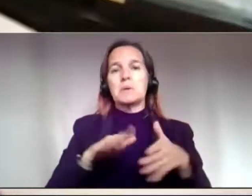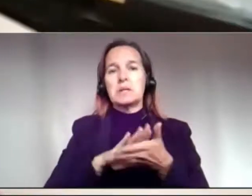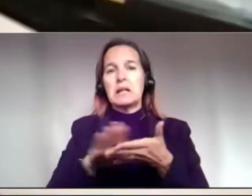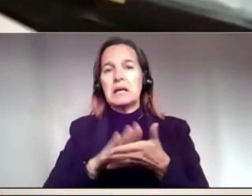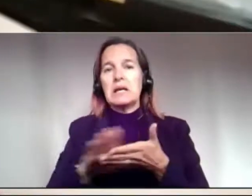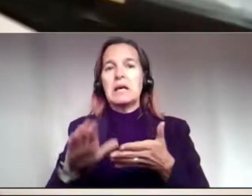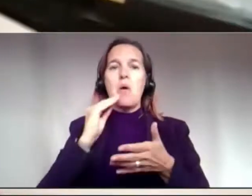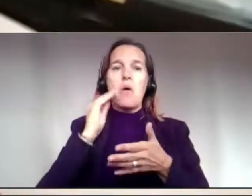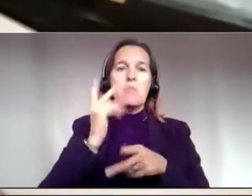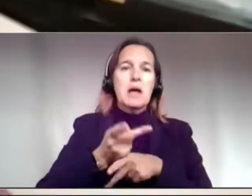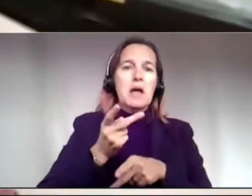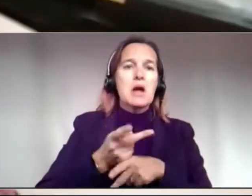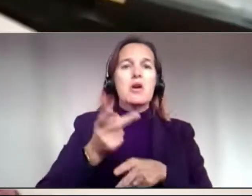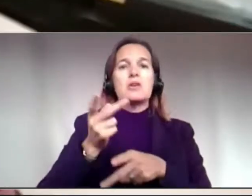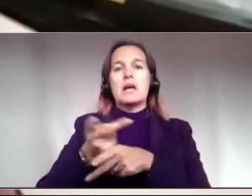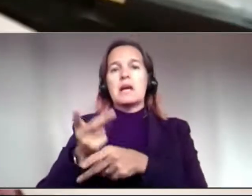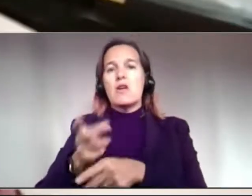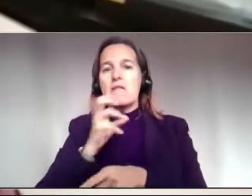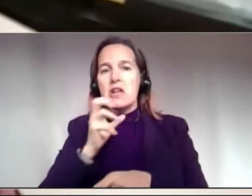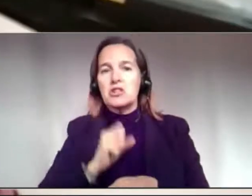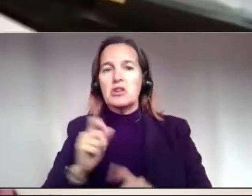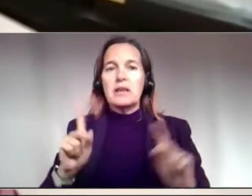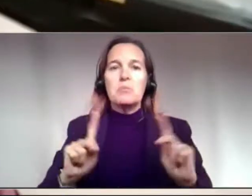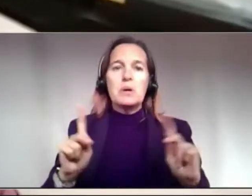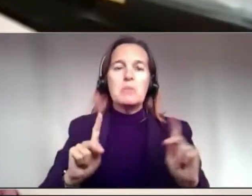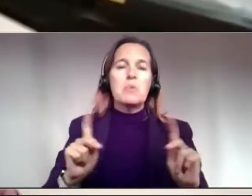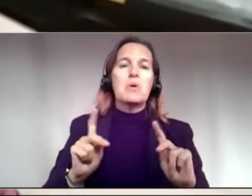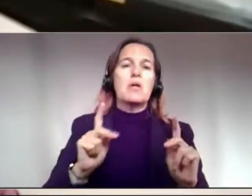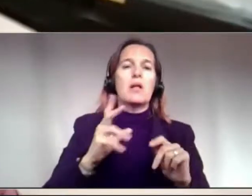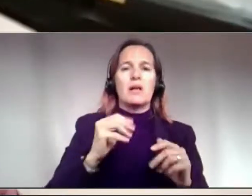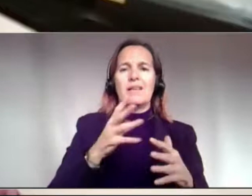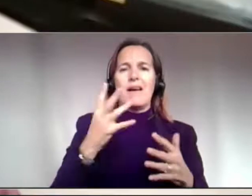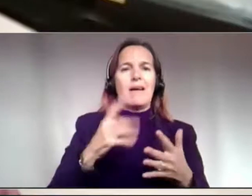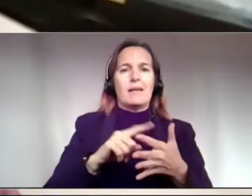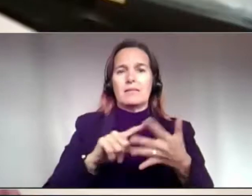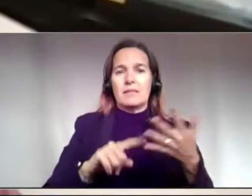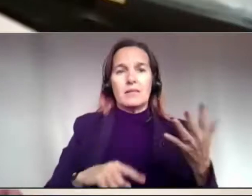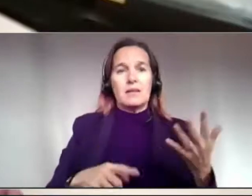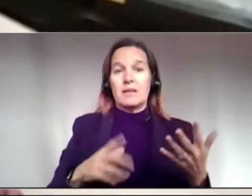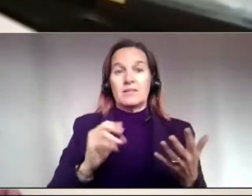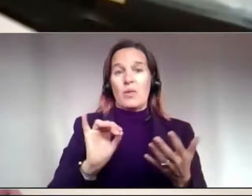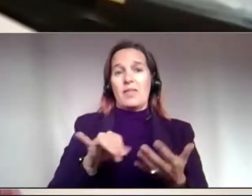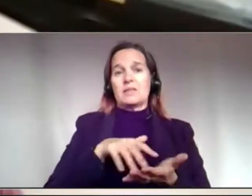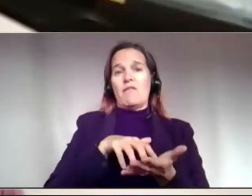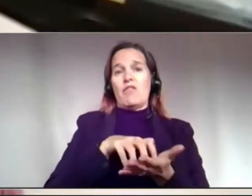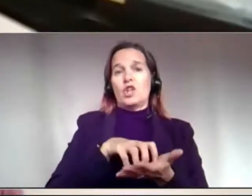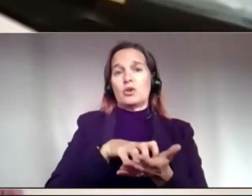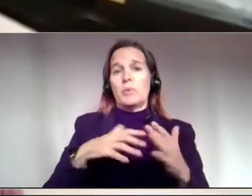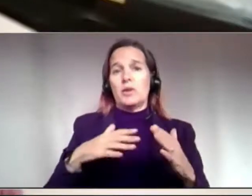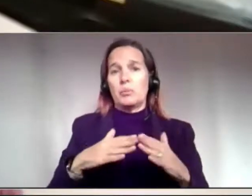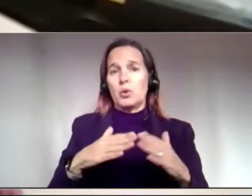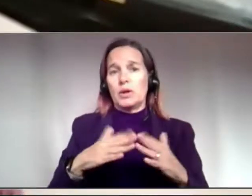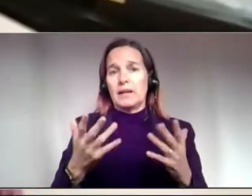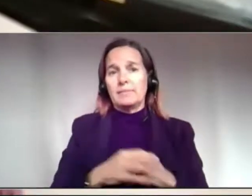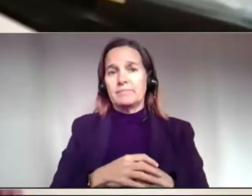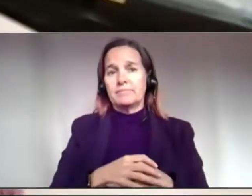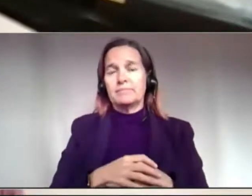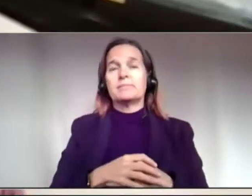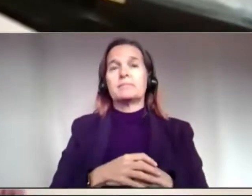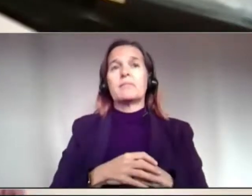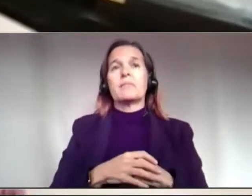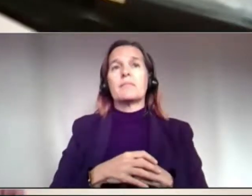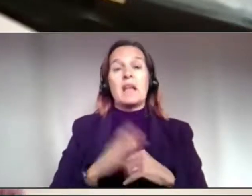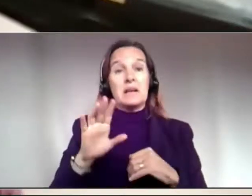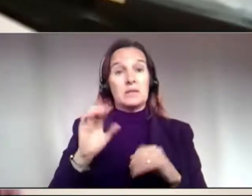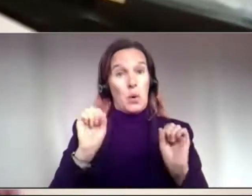care of elderly people, and they're an incredibly vulnerable community. I can't tell you honestly that I know all